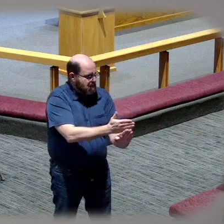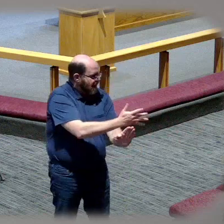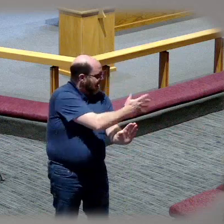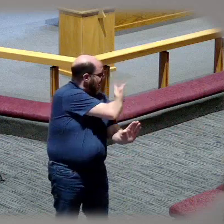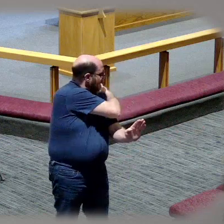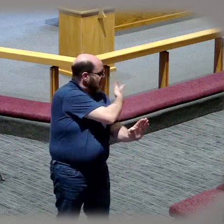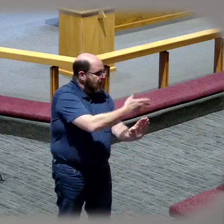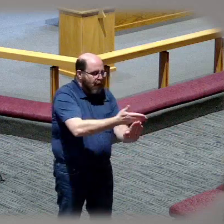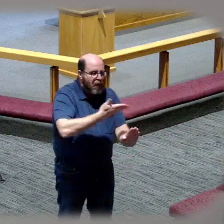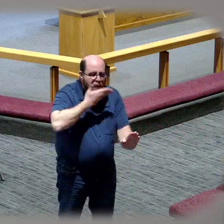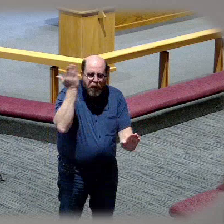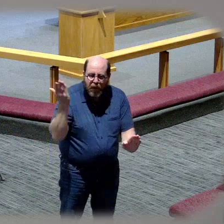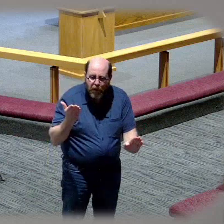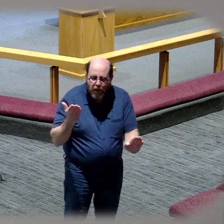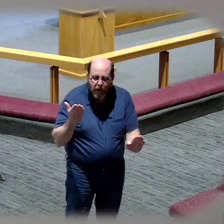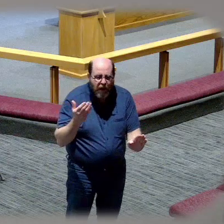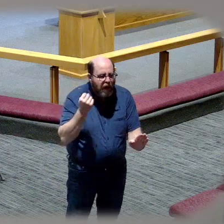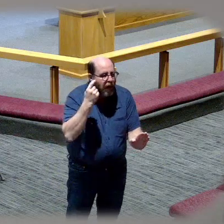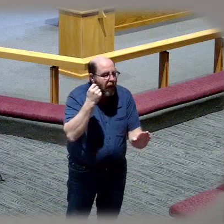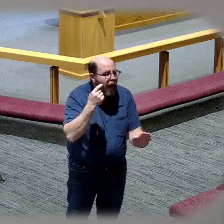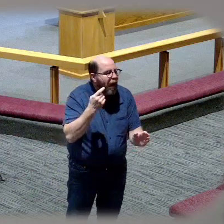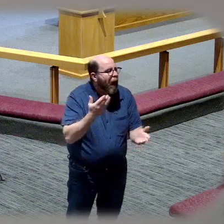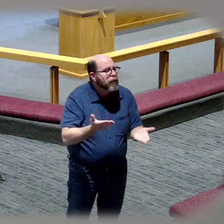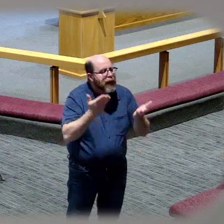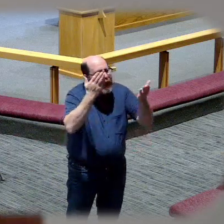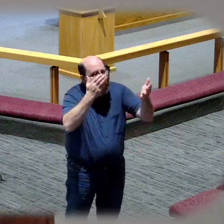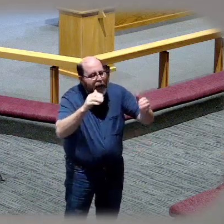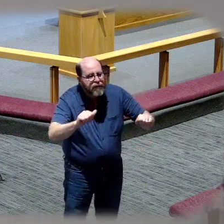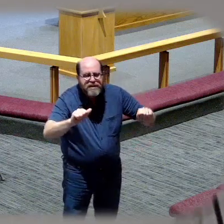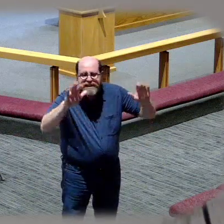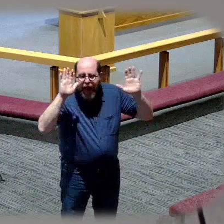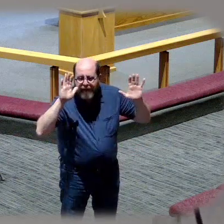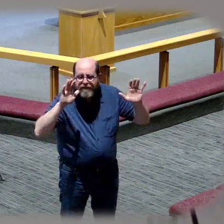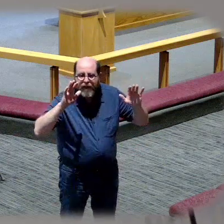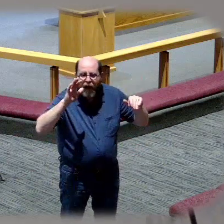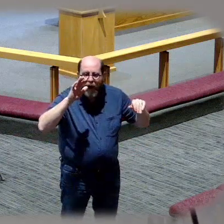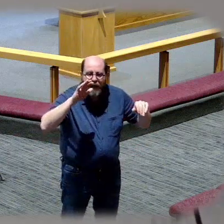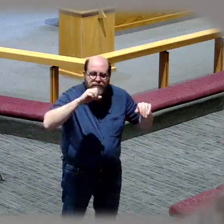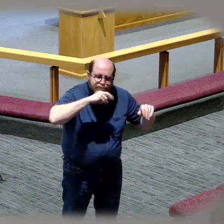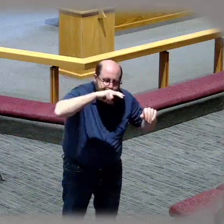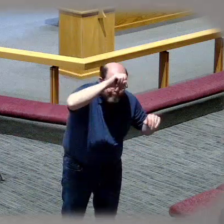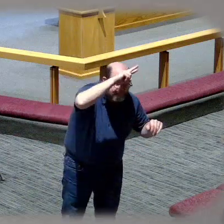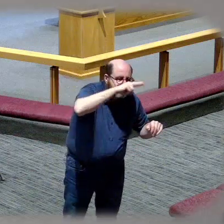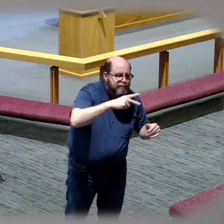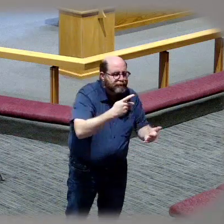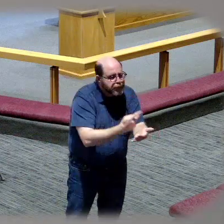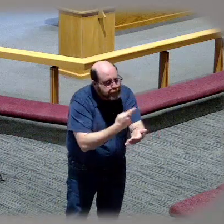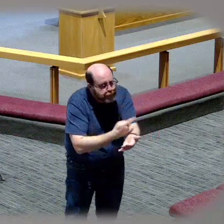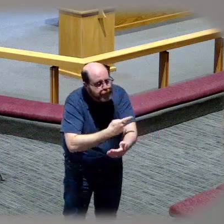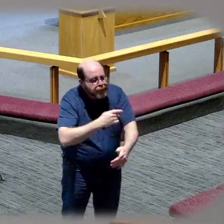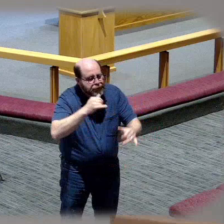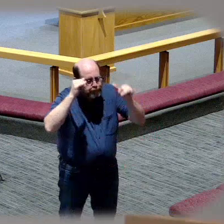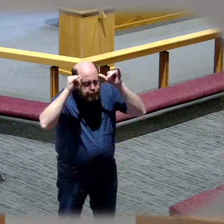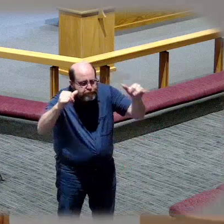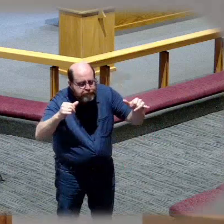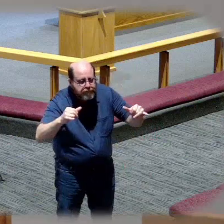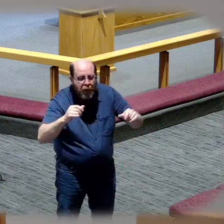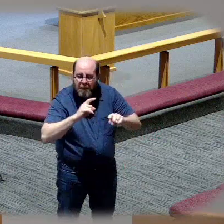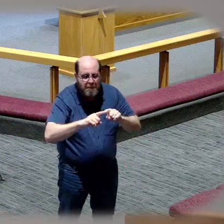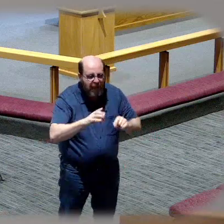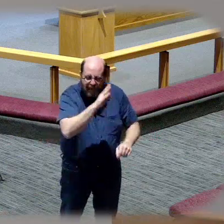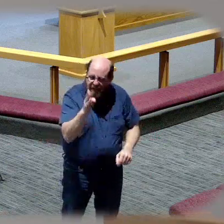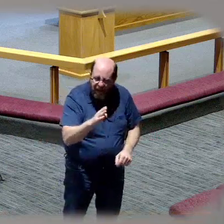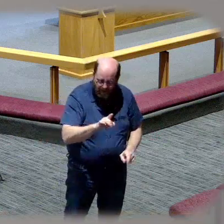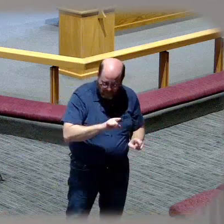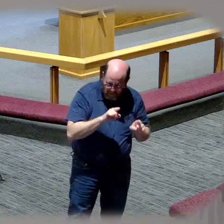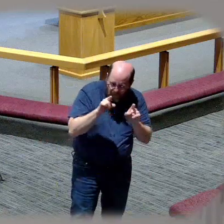before. For centuries, offerings and sacrifices were given for sins committed, but never before could you go to a